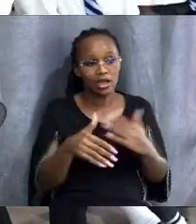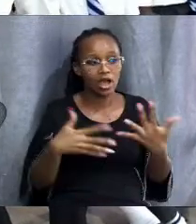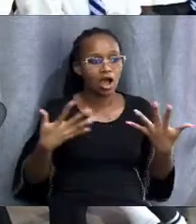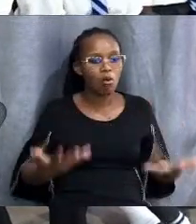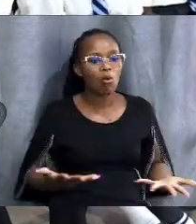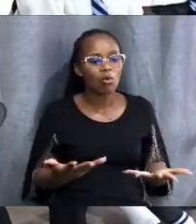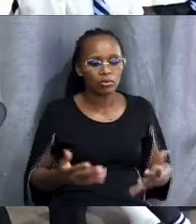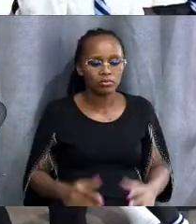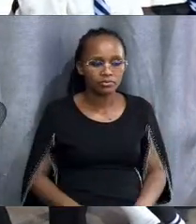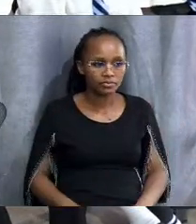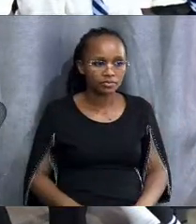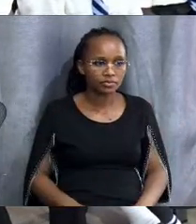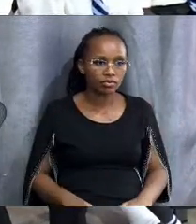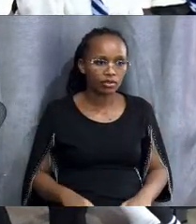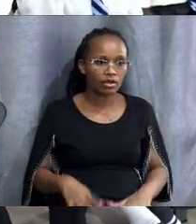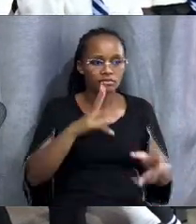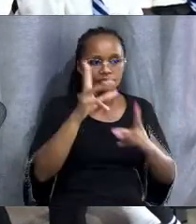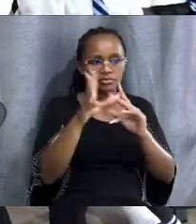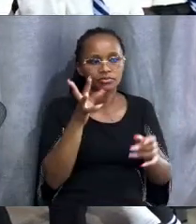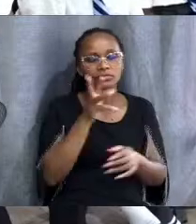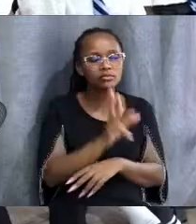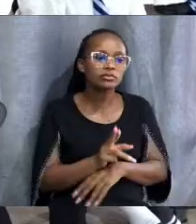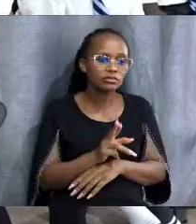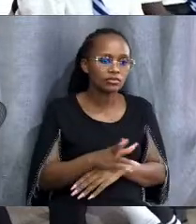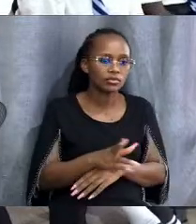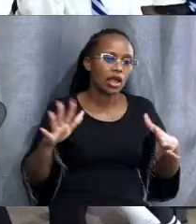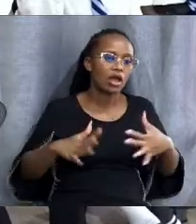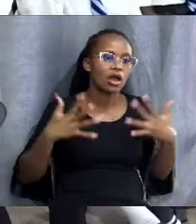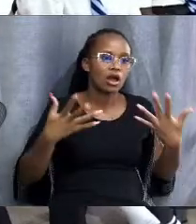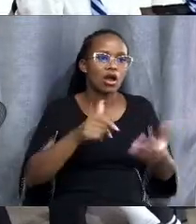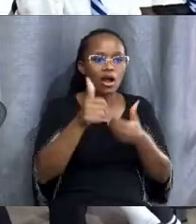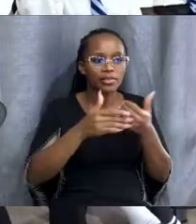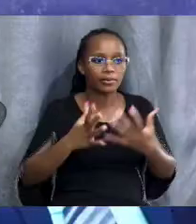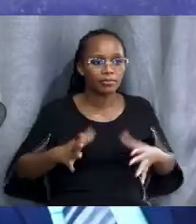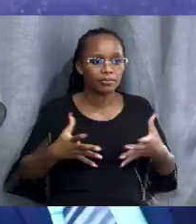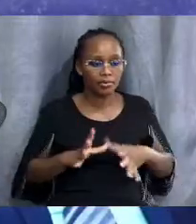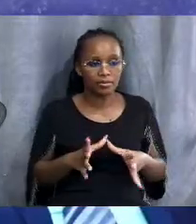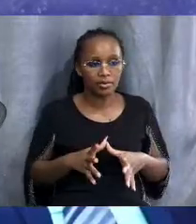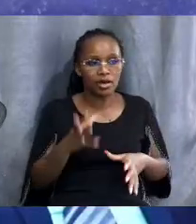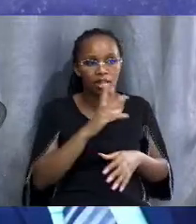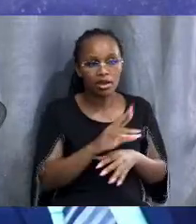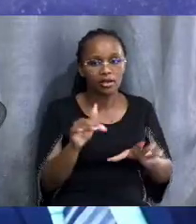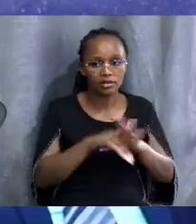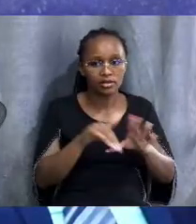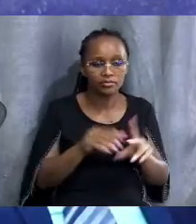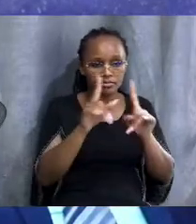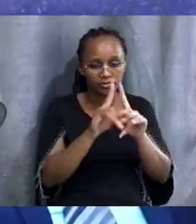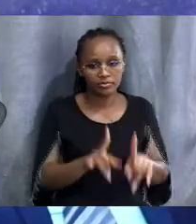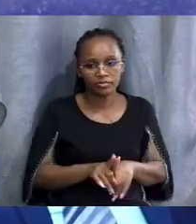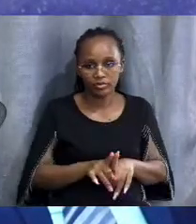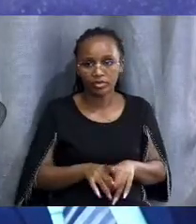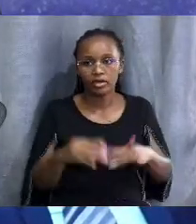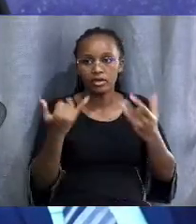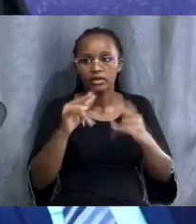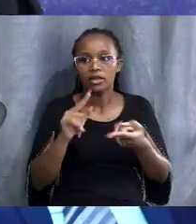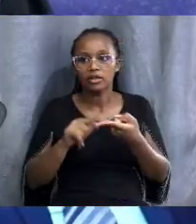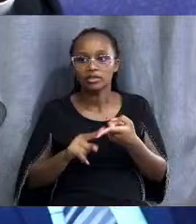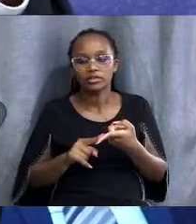how troubled they were, and how other people were even trying